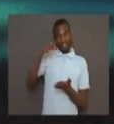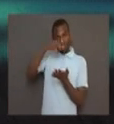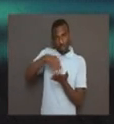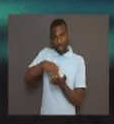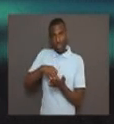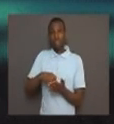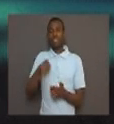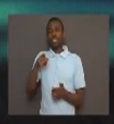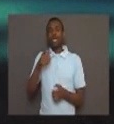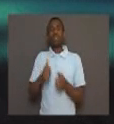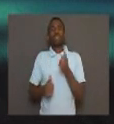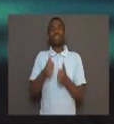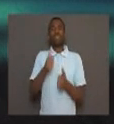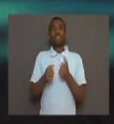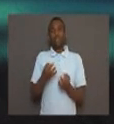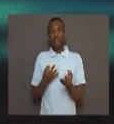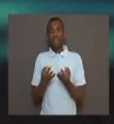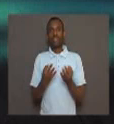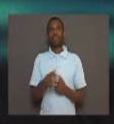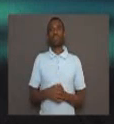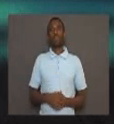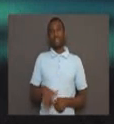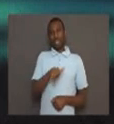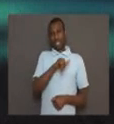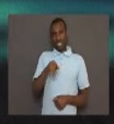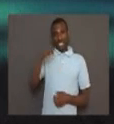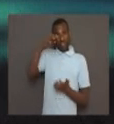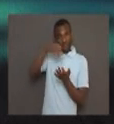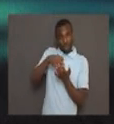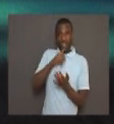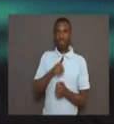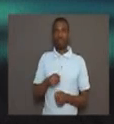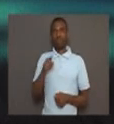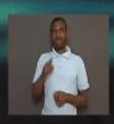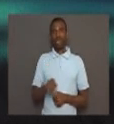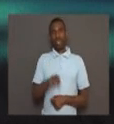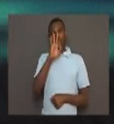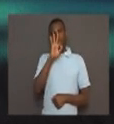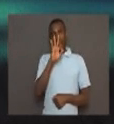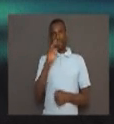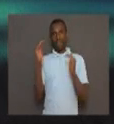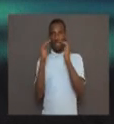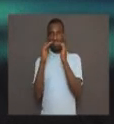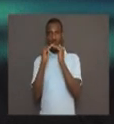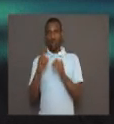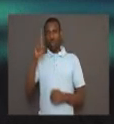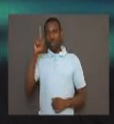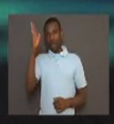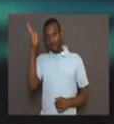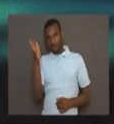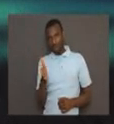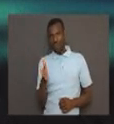frequency which is expressed as frequency is equal to